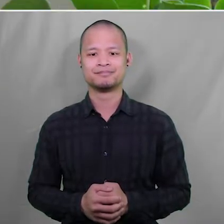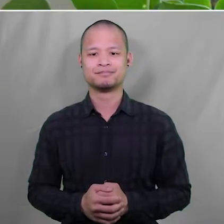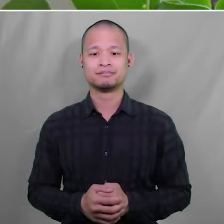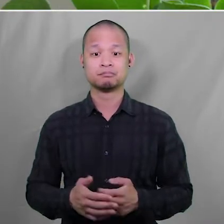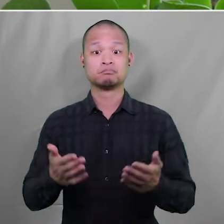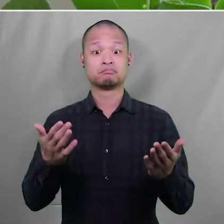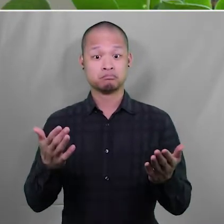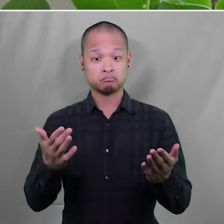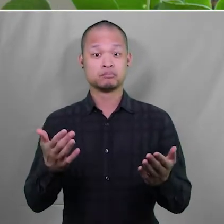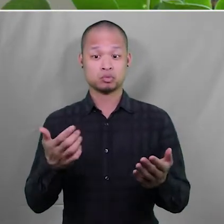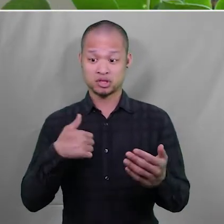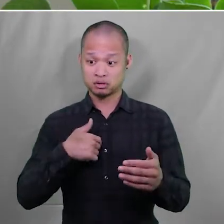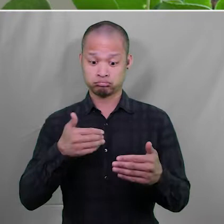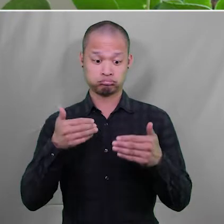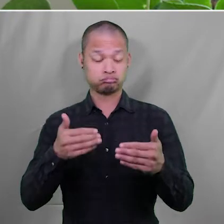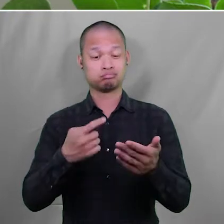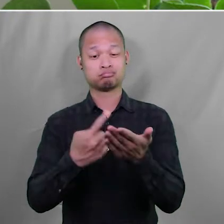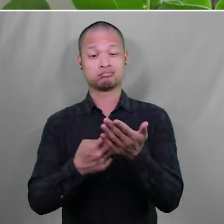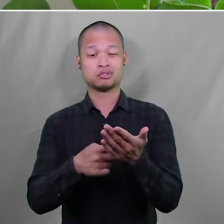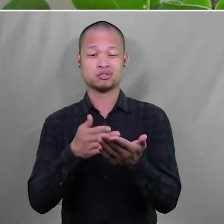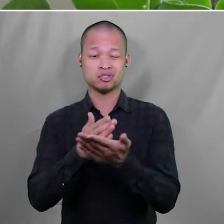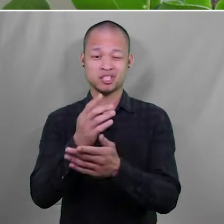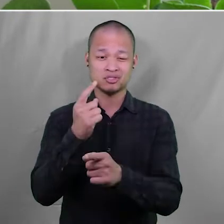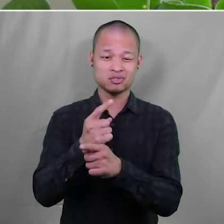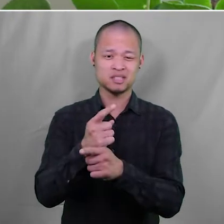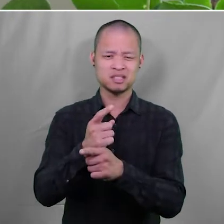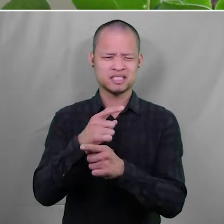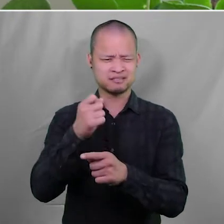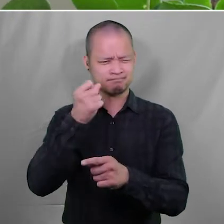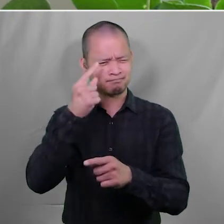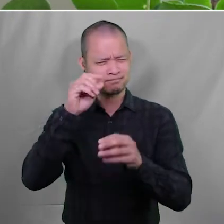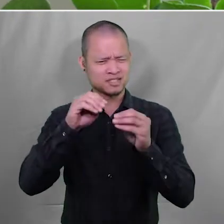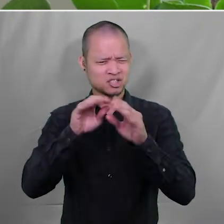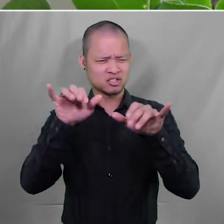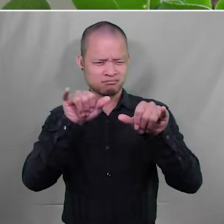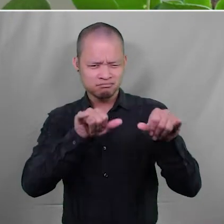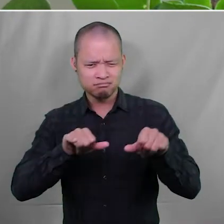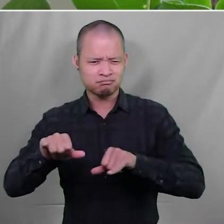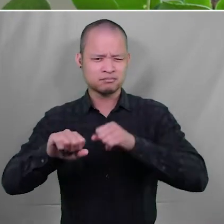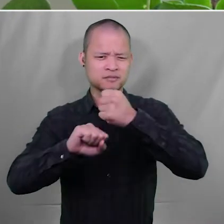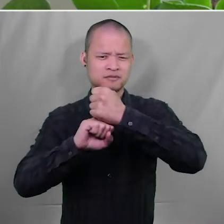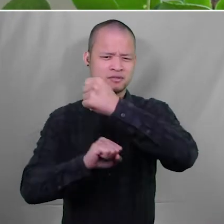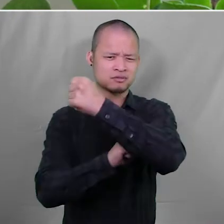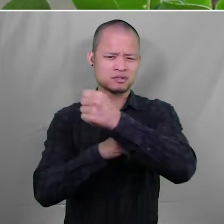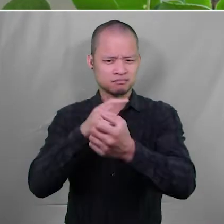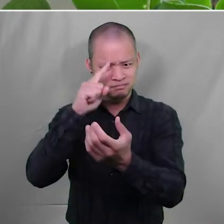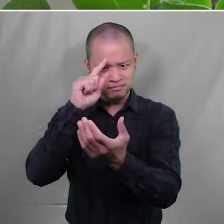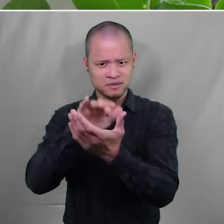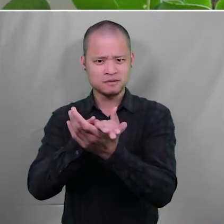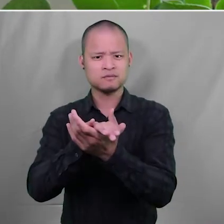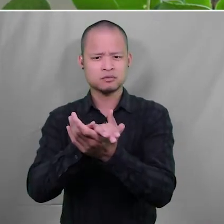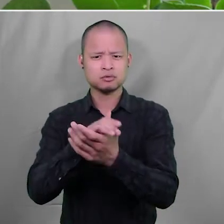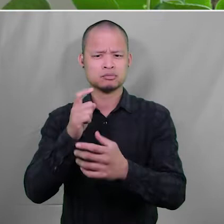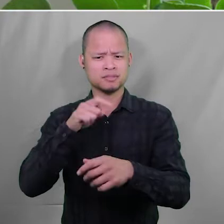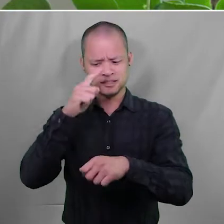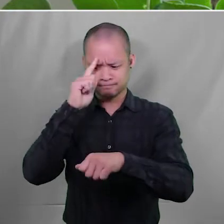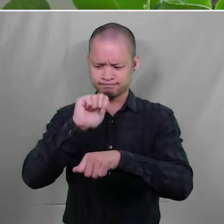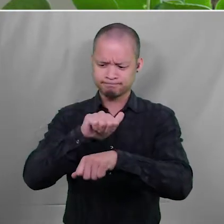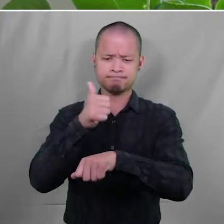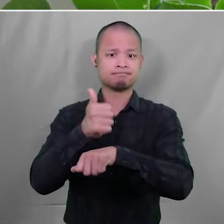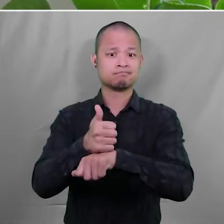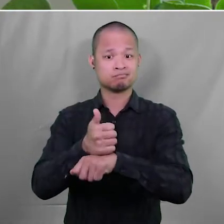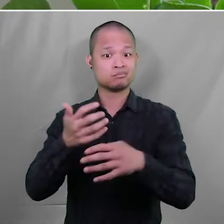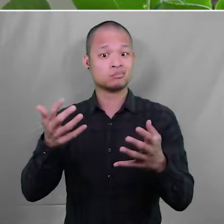So if we are going to get rights right, we need to start with some foundational knowledge and belief. We need to remain grounded